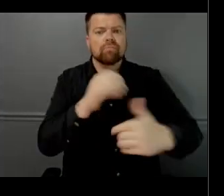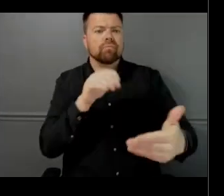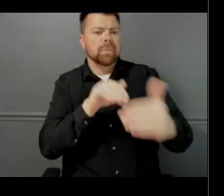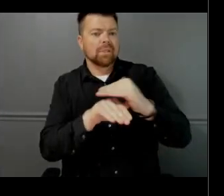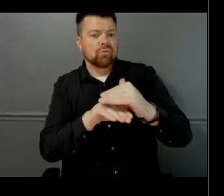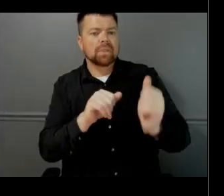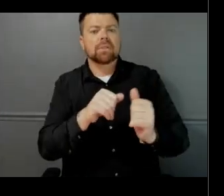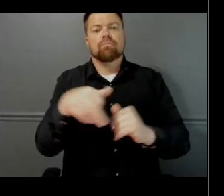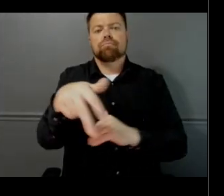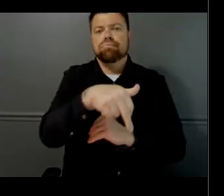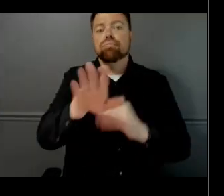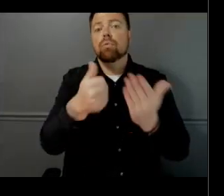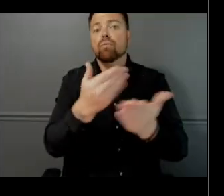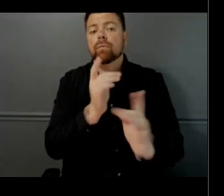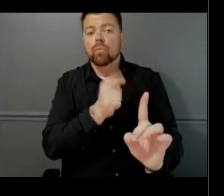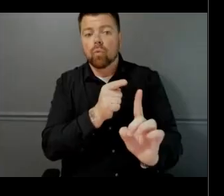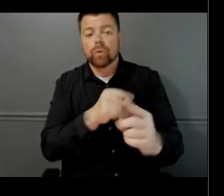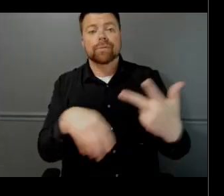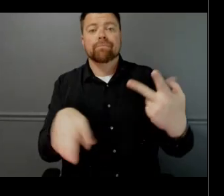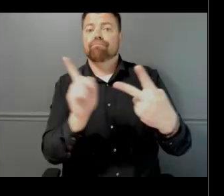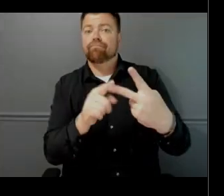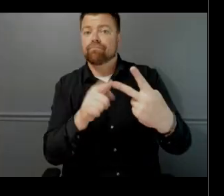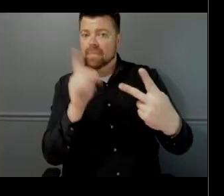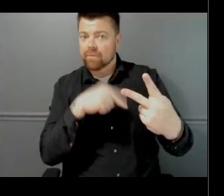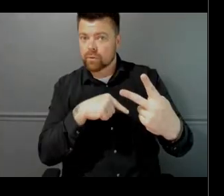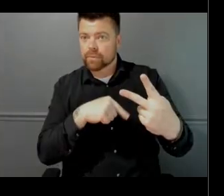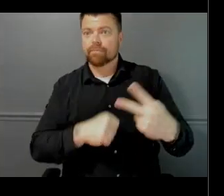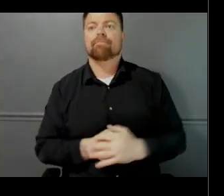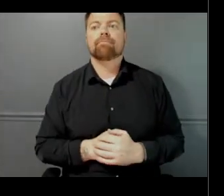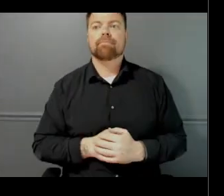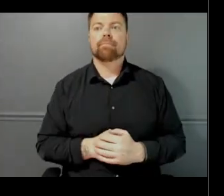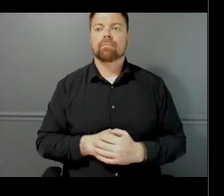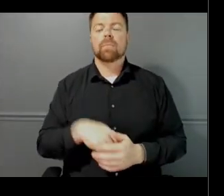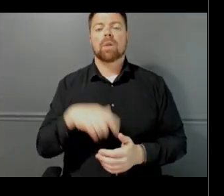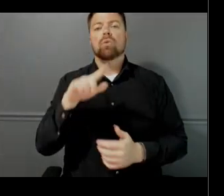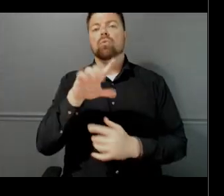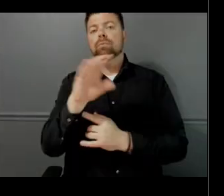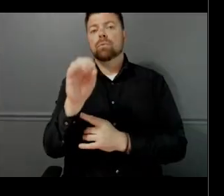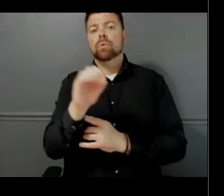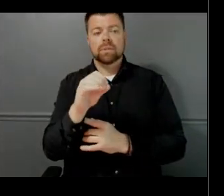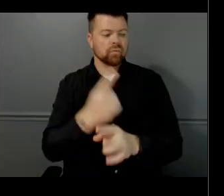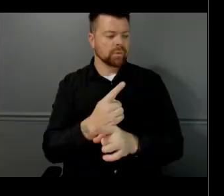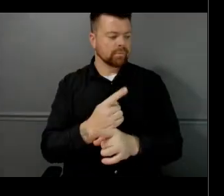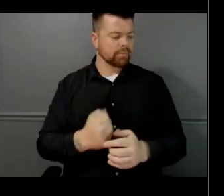option. This is actually false. And 27% of you got this one correct.